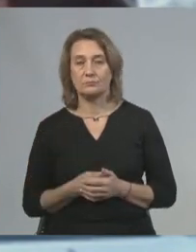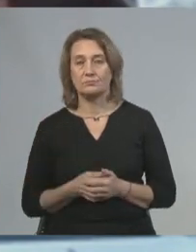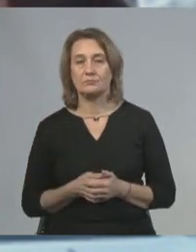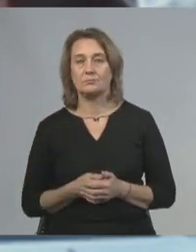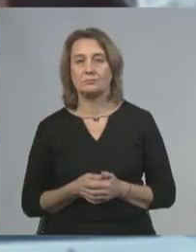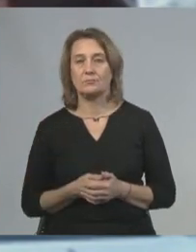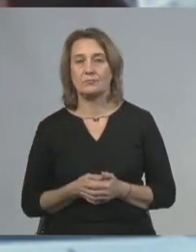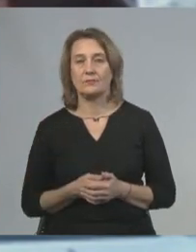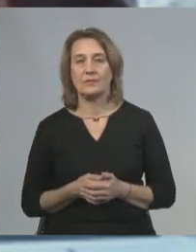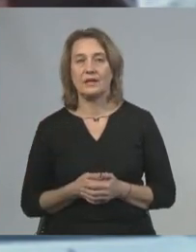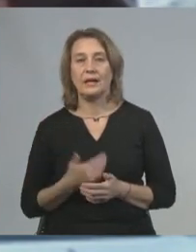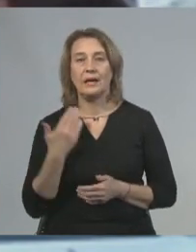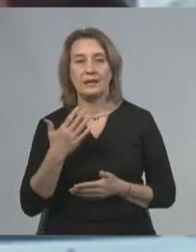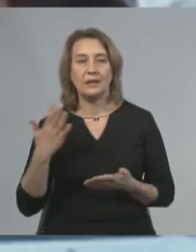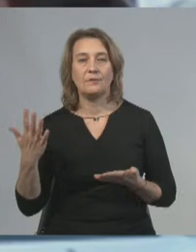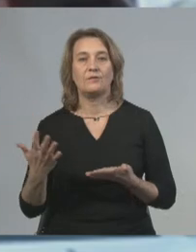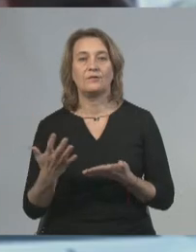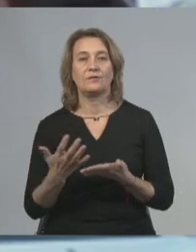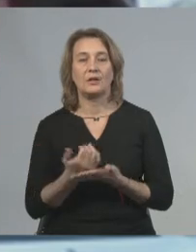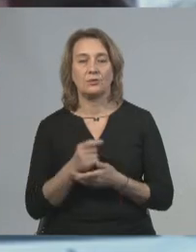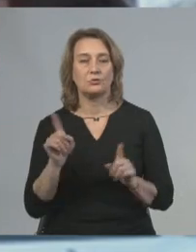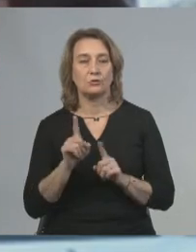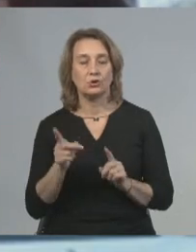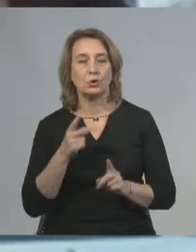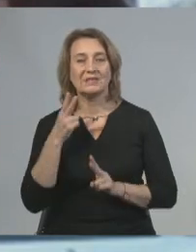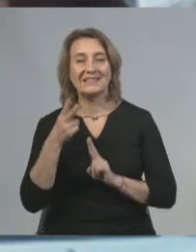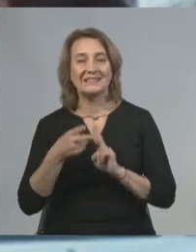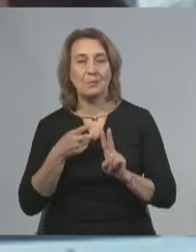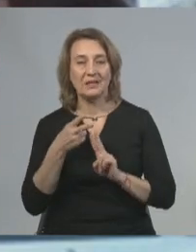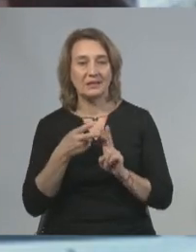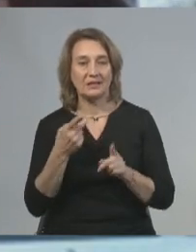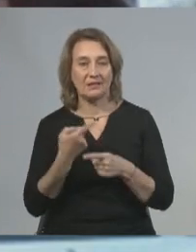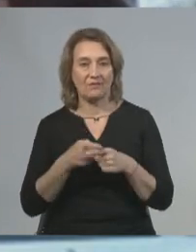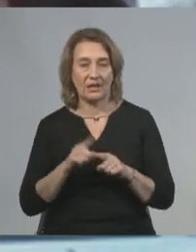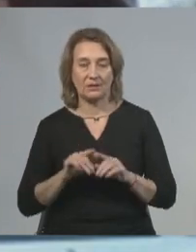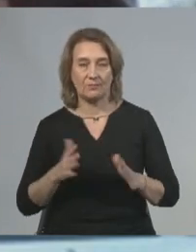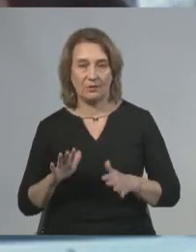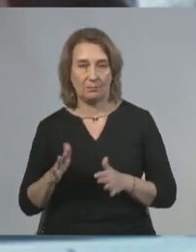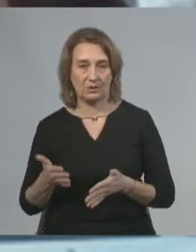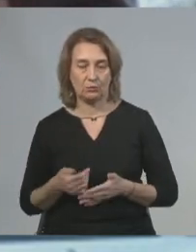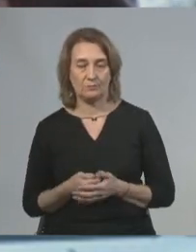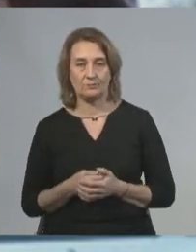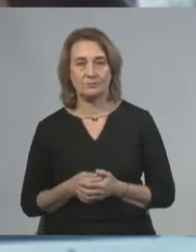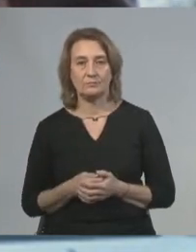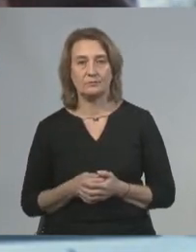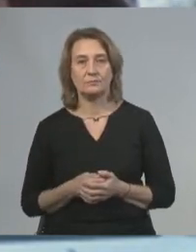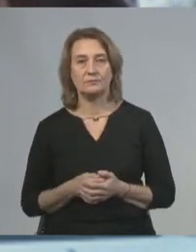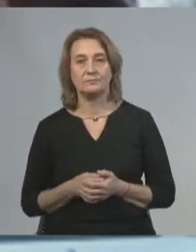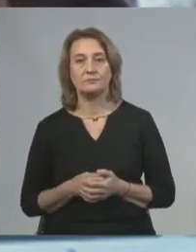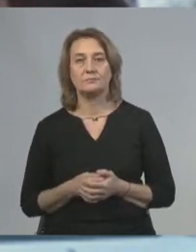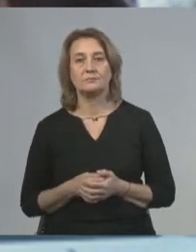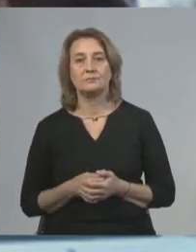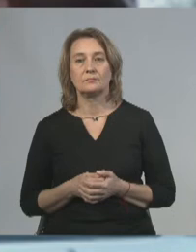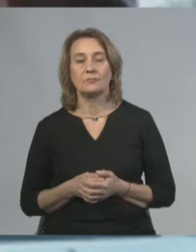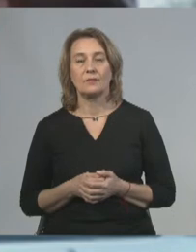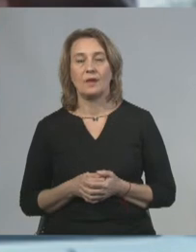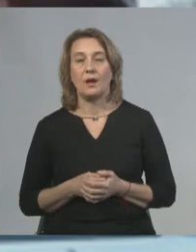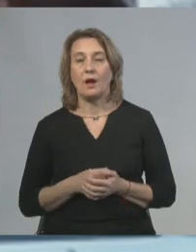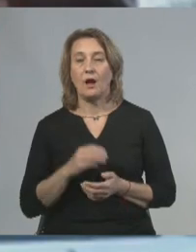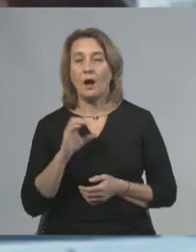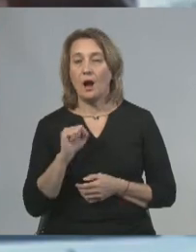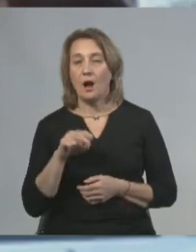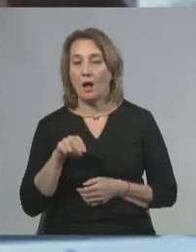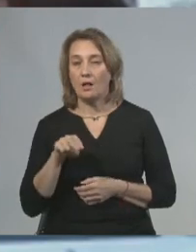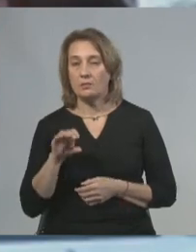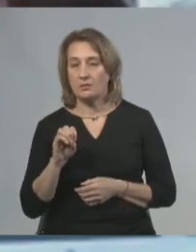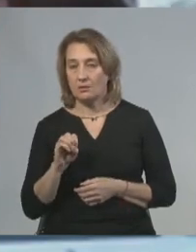something and on the other hand they were normal enough or smart enough to put it to a